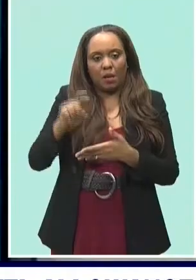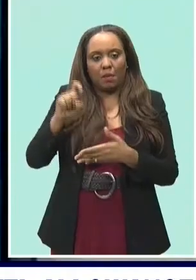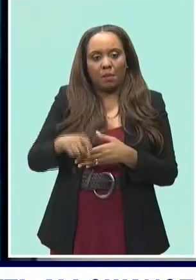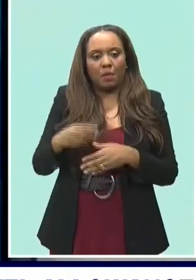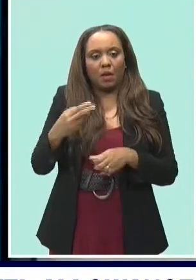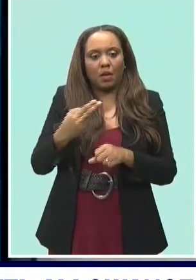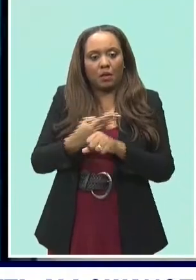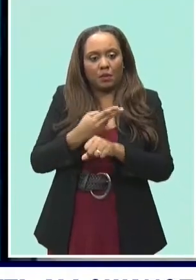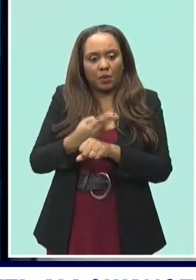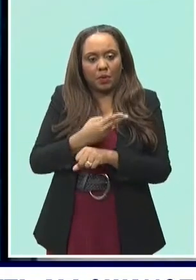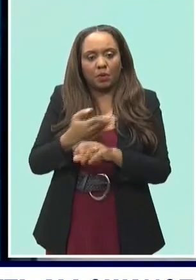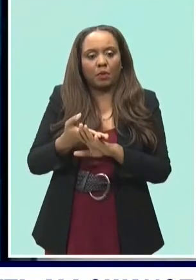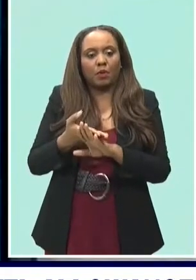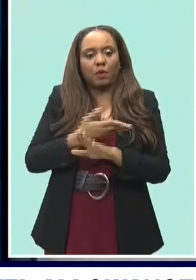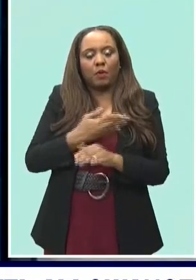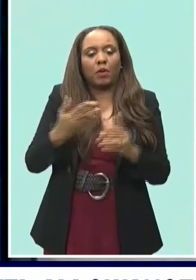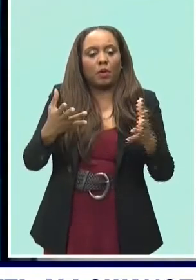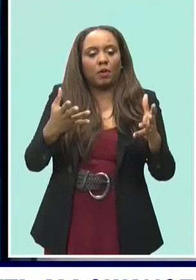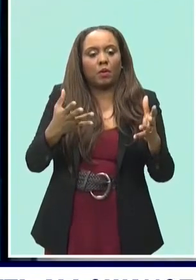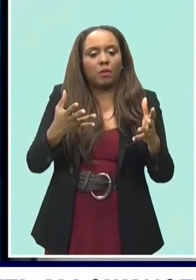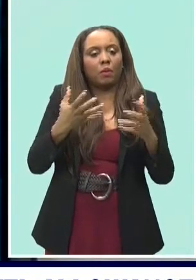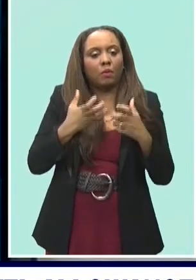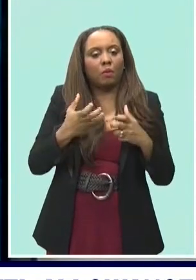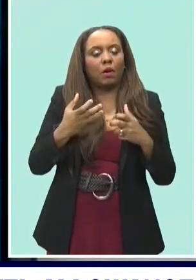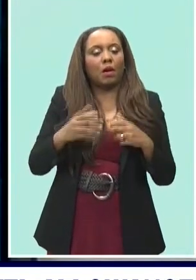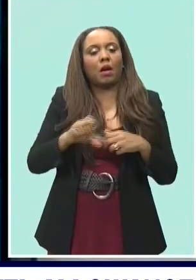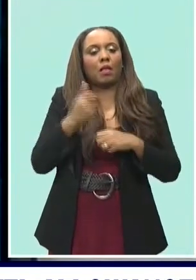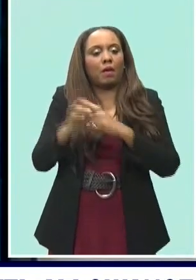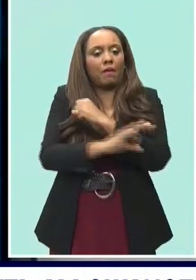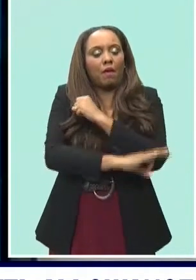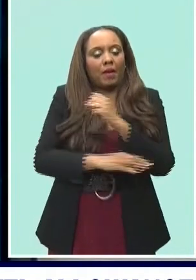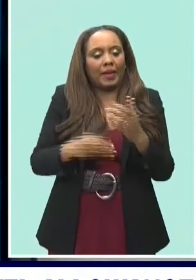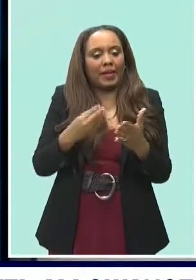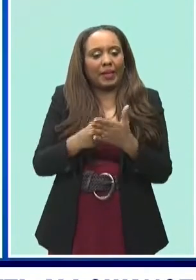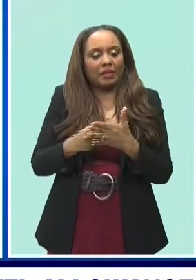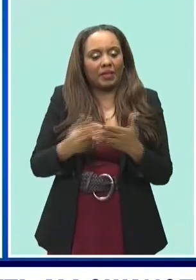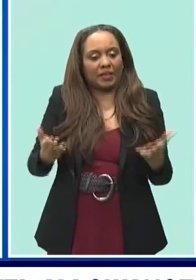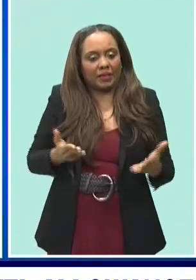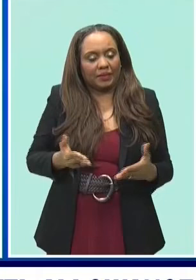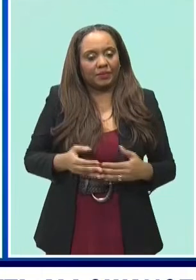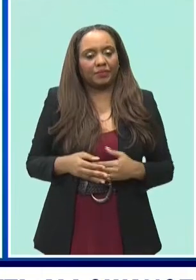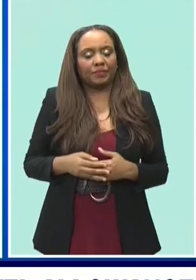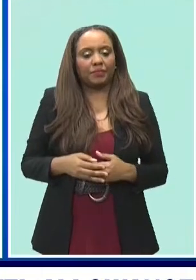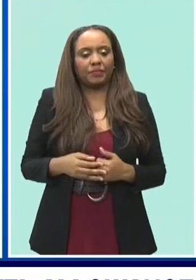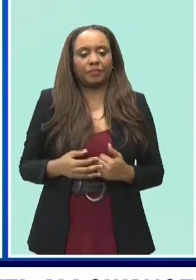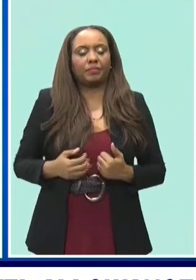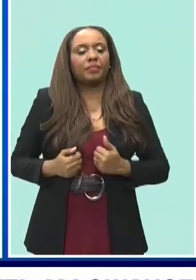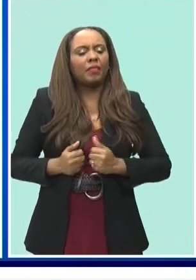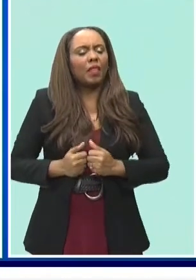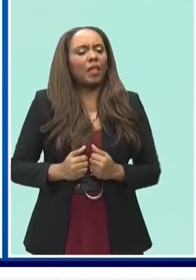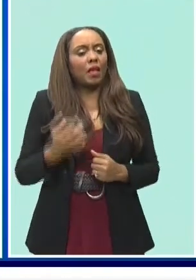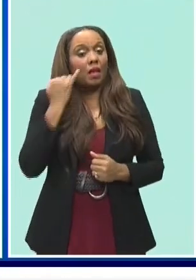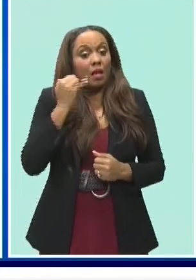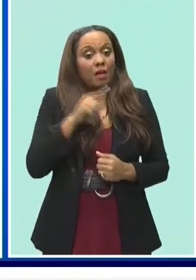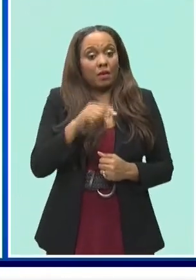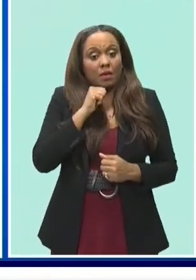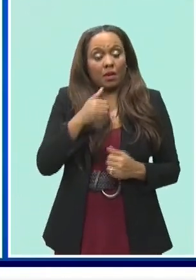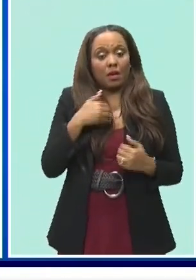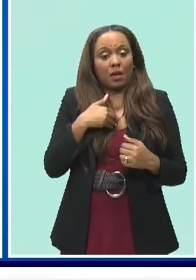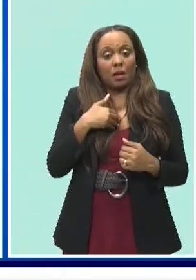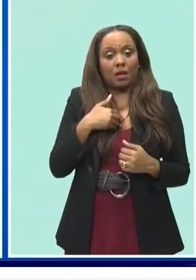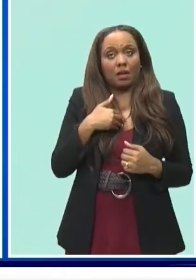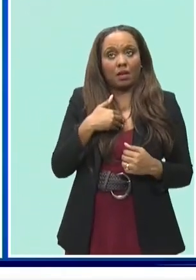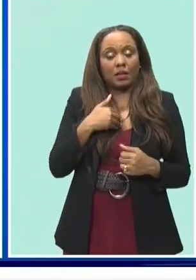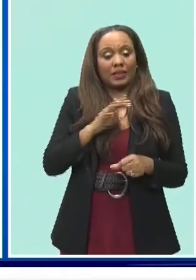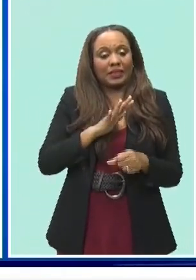before seeking foreign currency on the local market. In cases where you don't have adequate funds